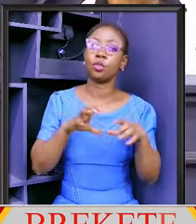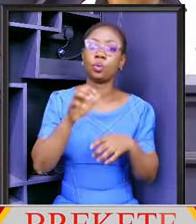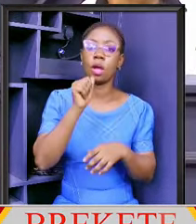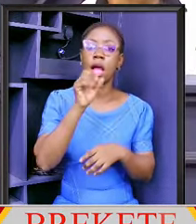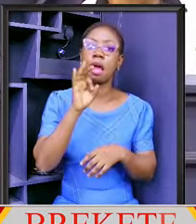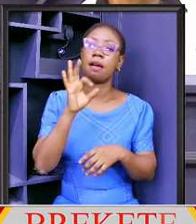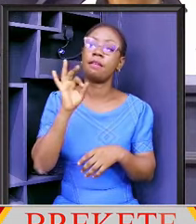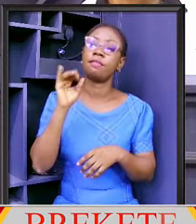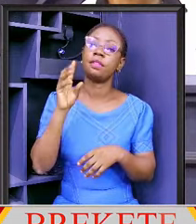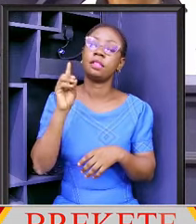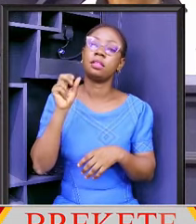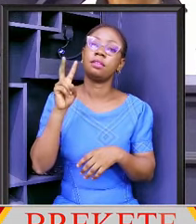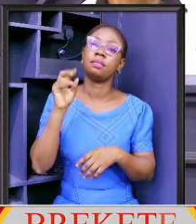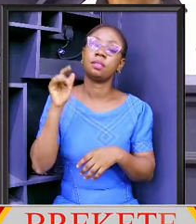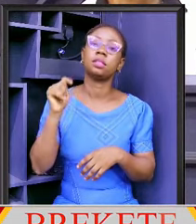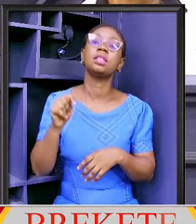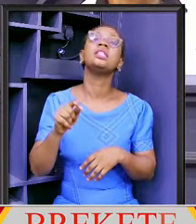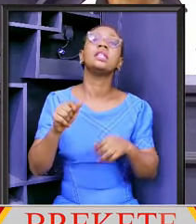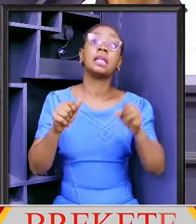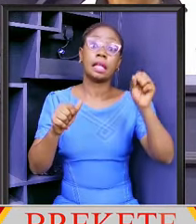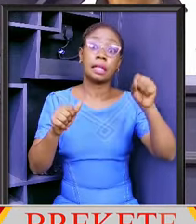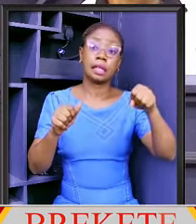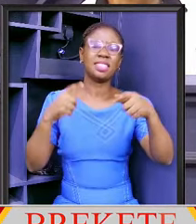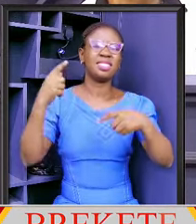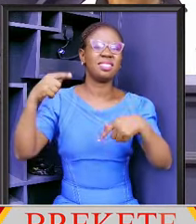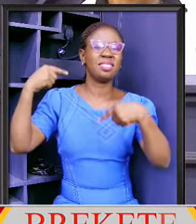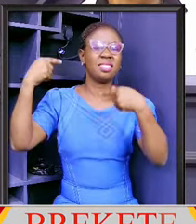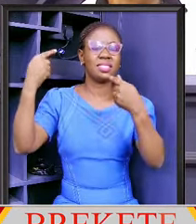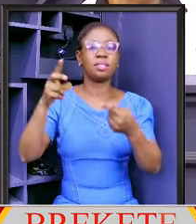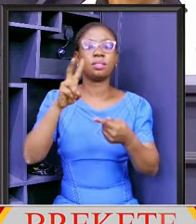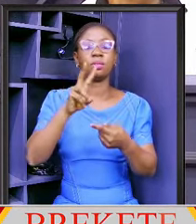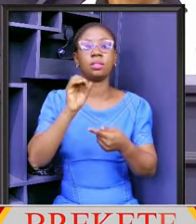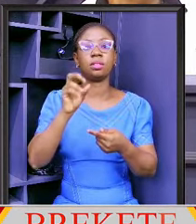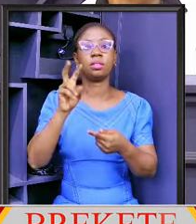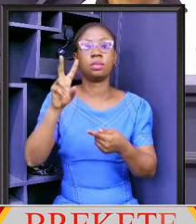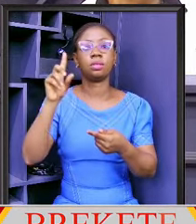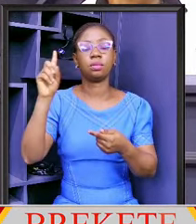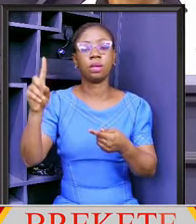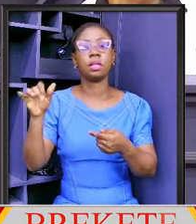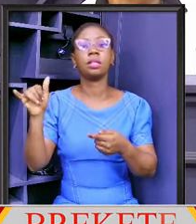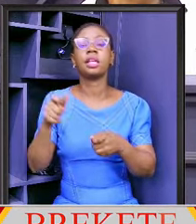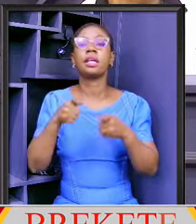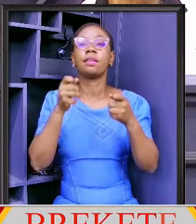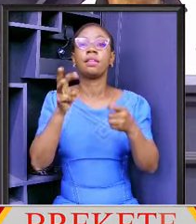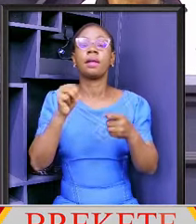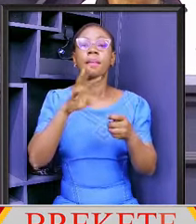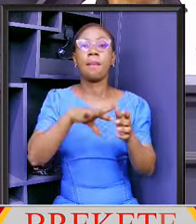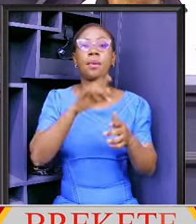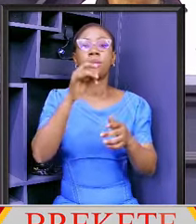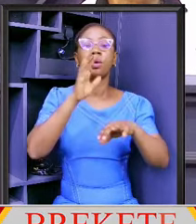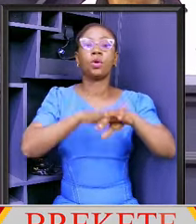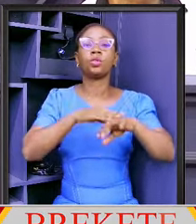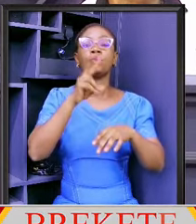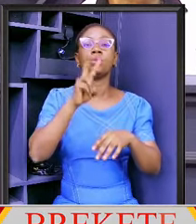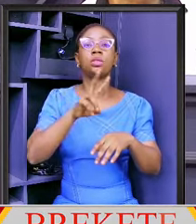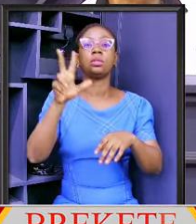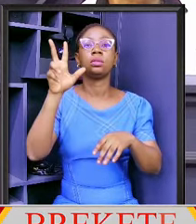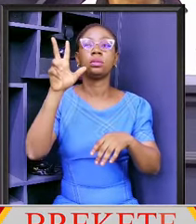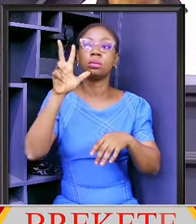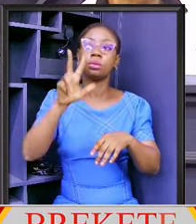honorable president, they don't do affidavit since 2021. Yeah. I think they mean give them appointment on the 24th of